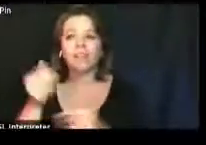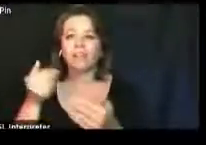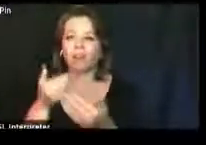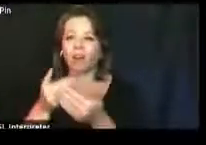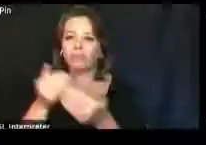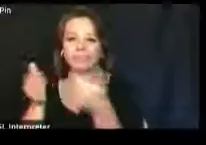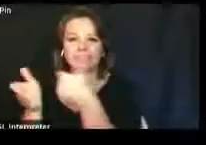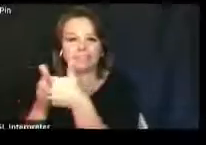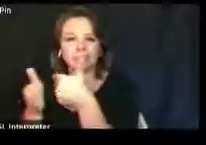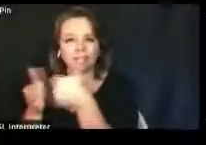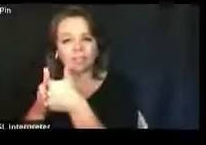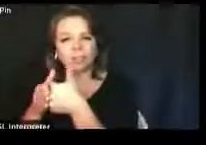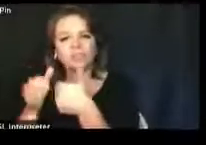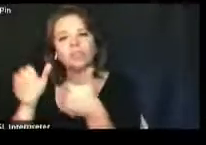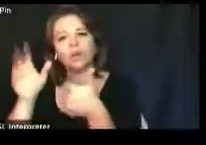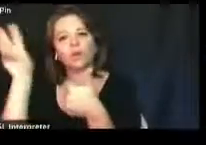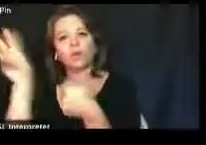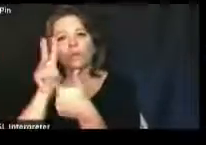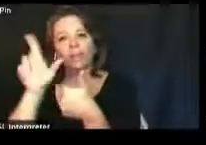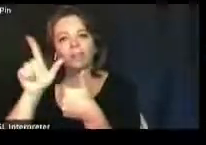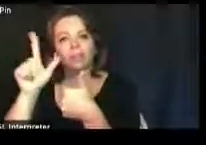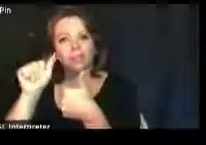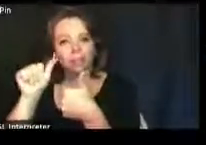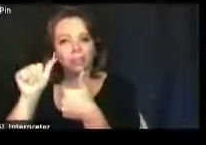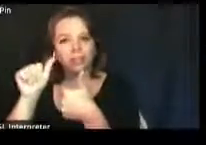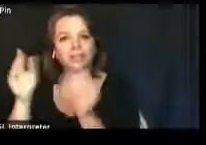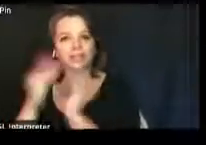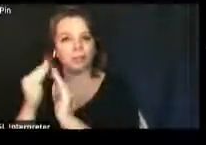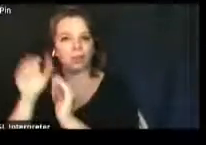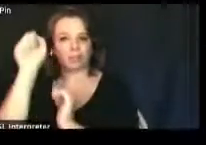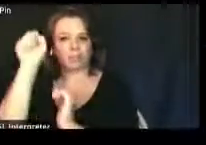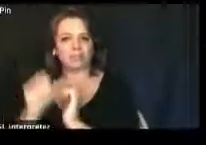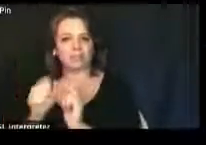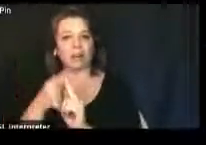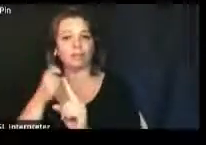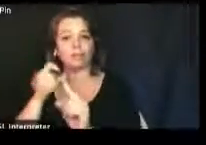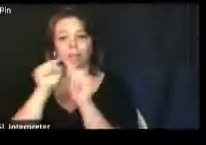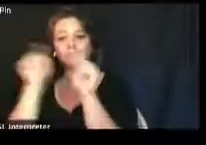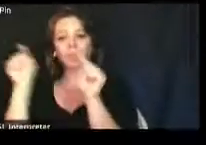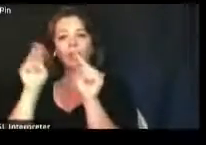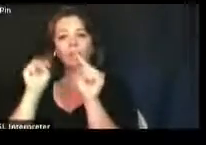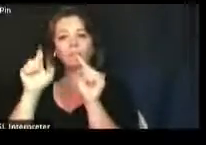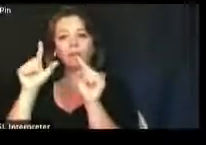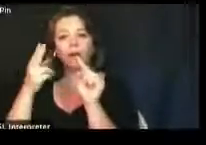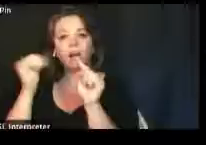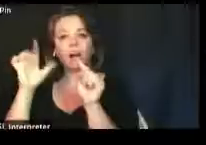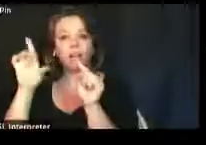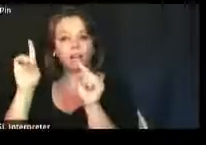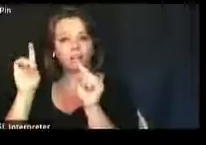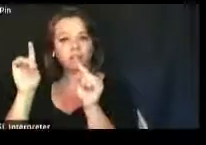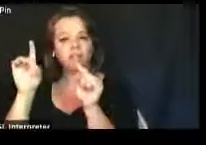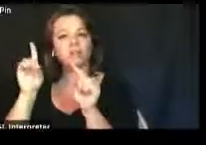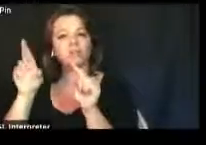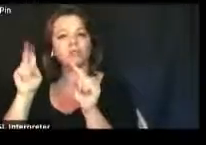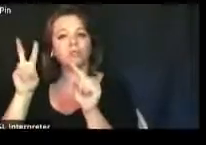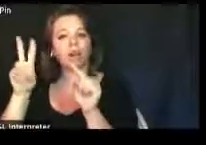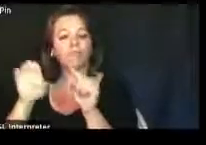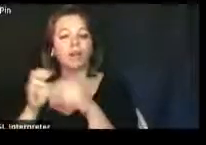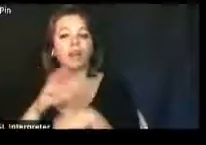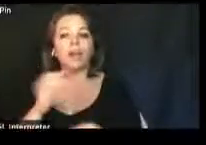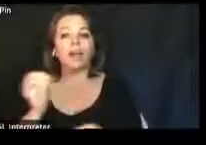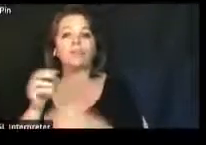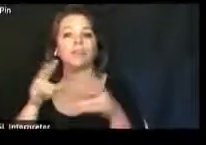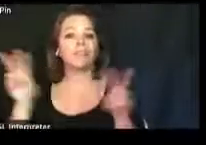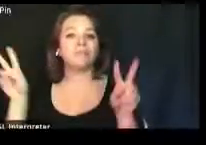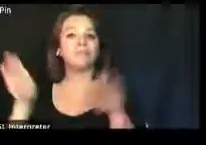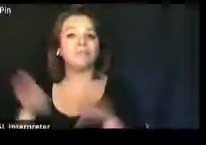Angeles neighborhoods to the south, and that is south of Mulholland Drive. Valley neighborhoods like mine in Woodland Hills,